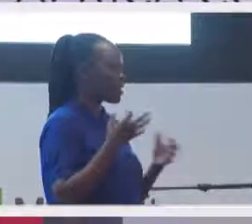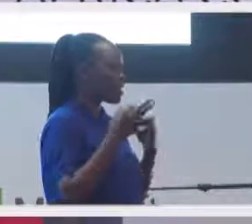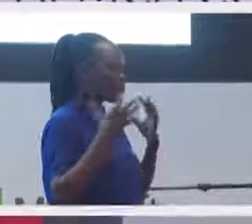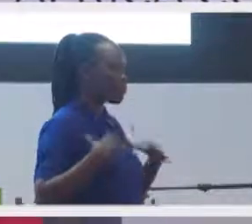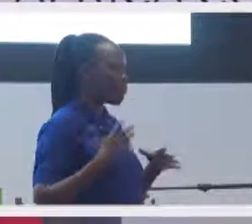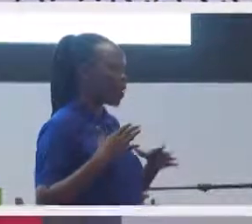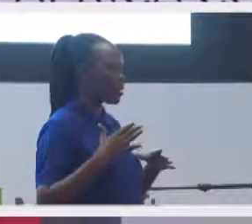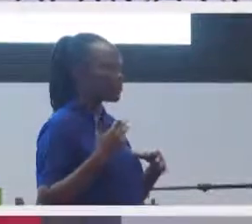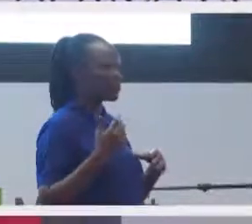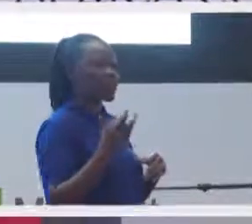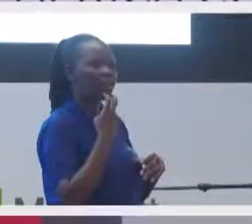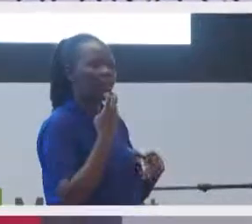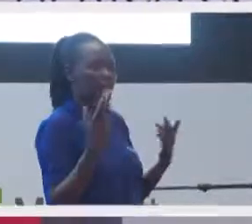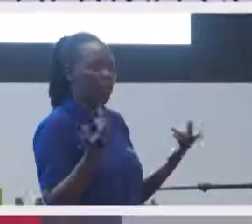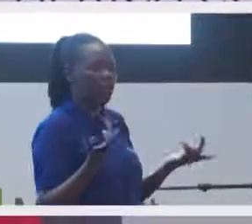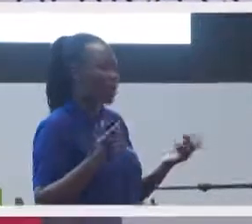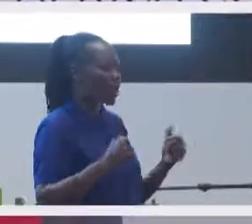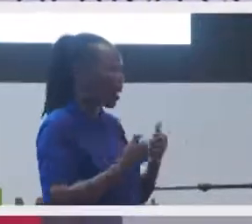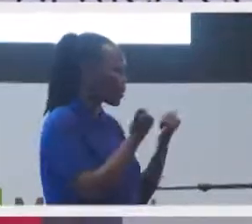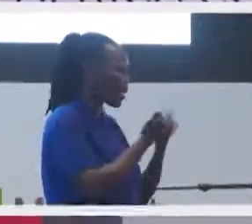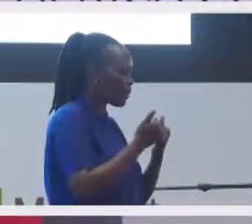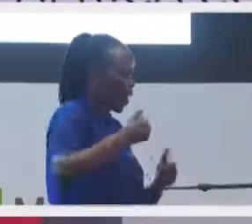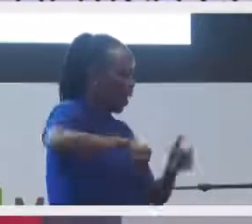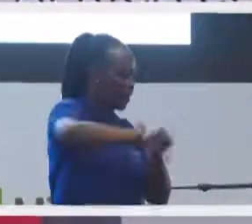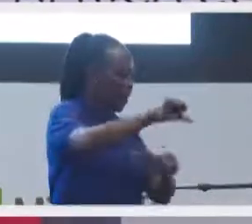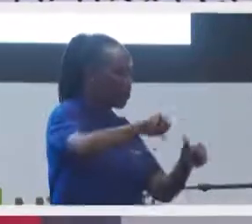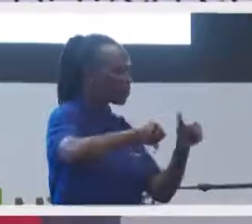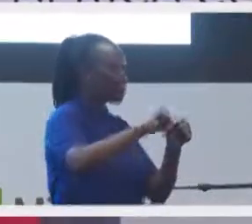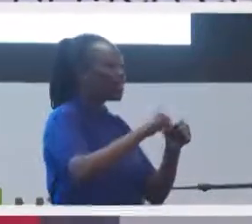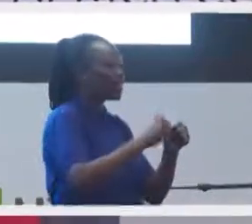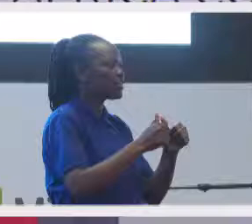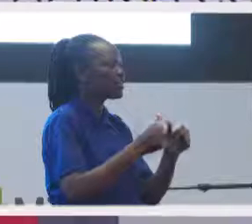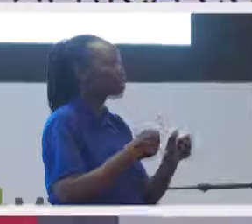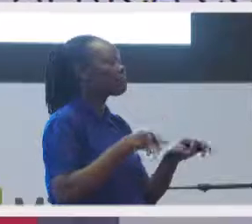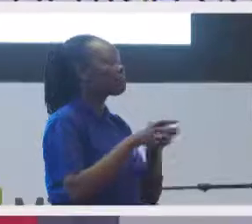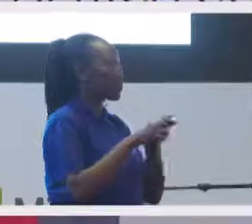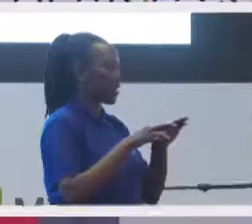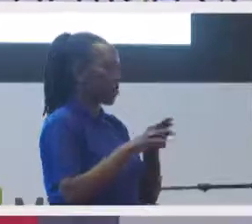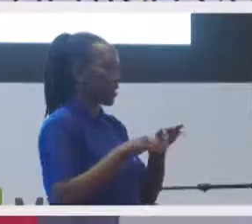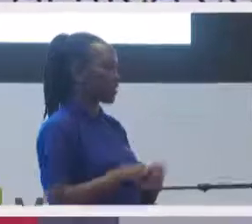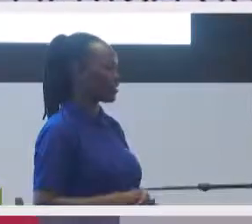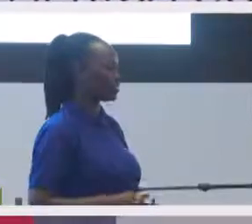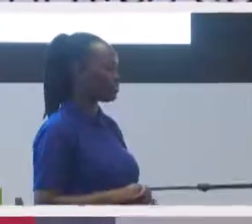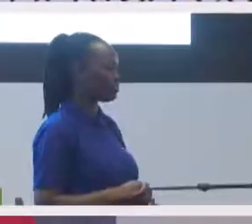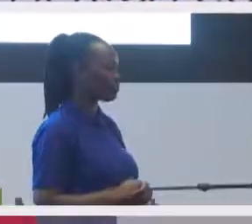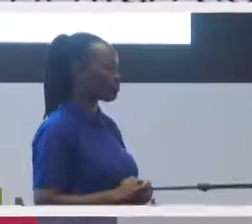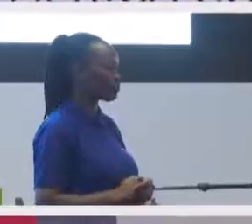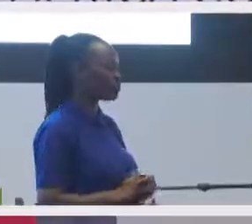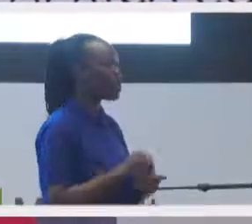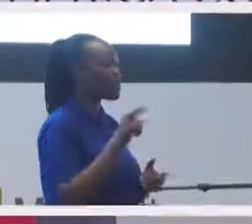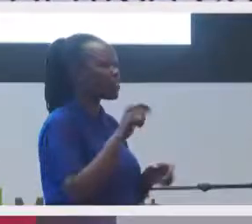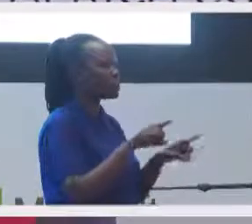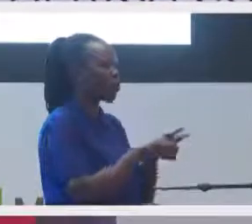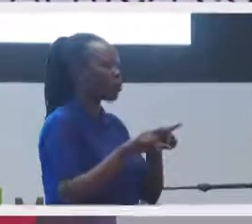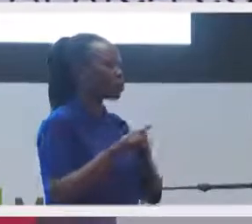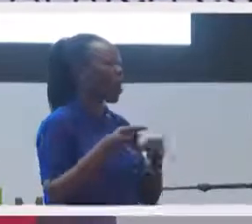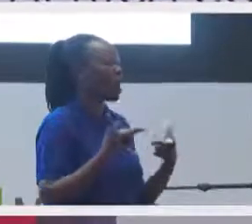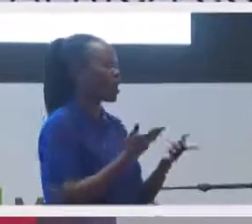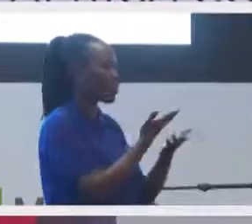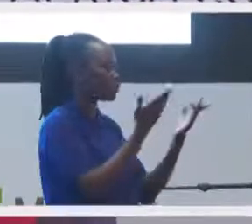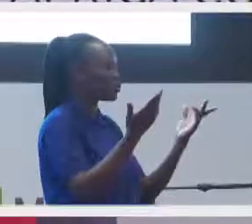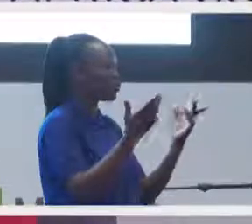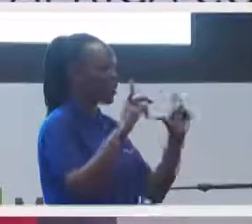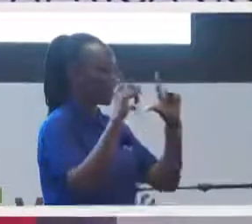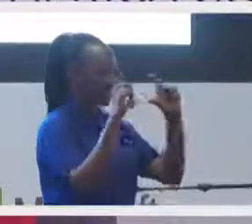in our screen. I have here, for instance, two screenshots to show that you